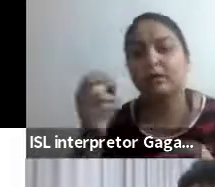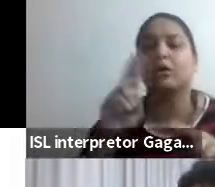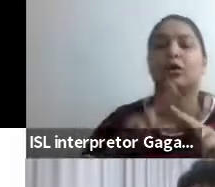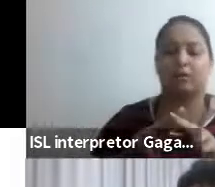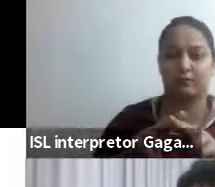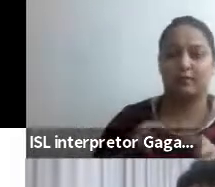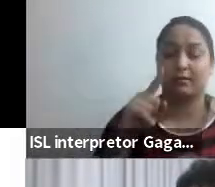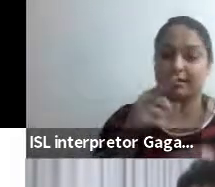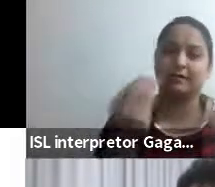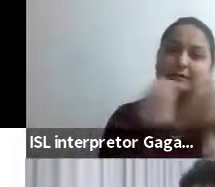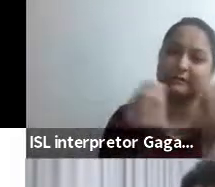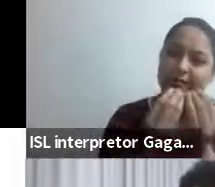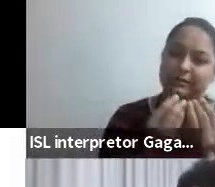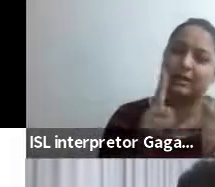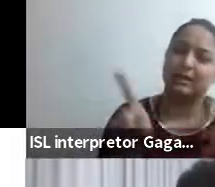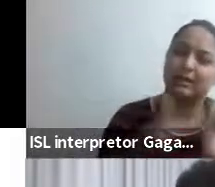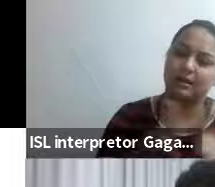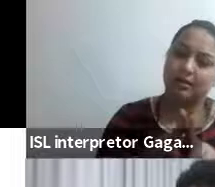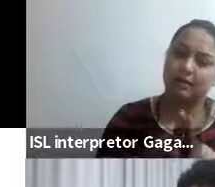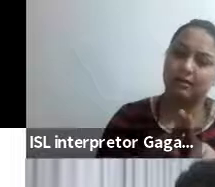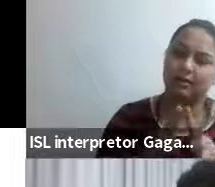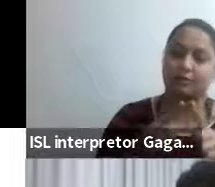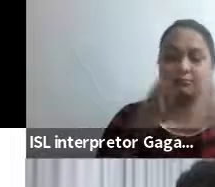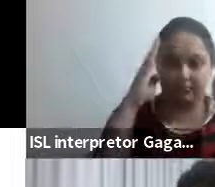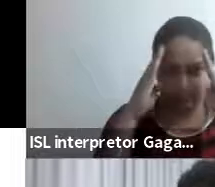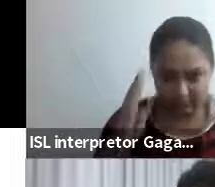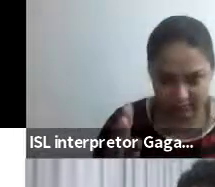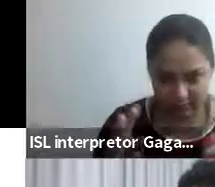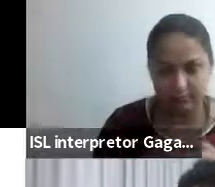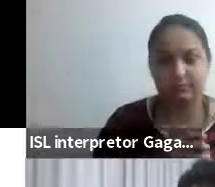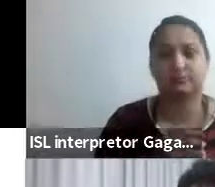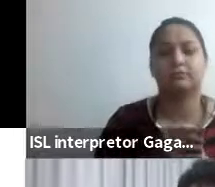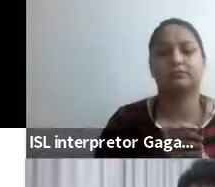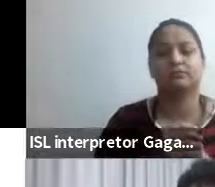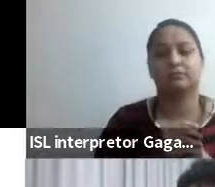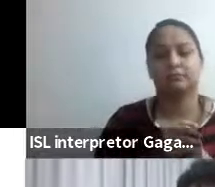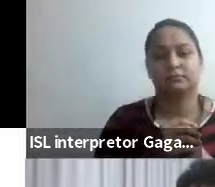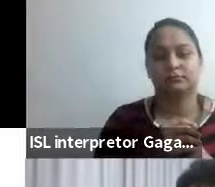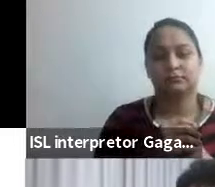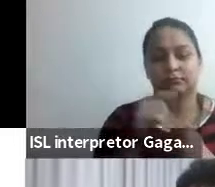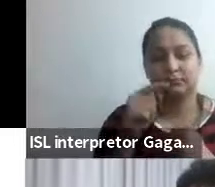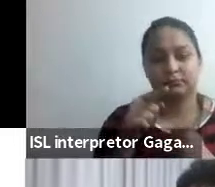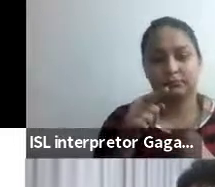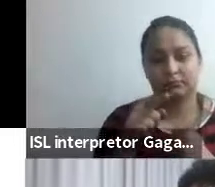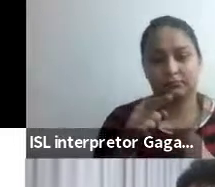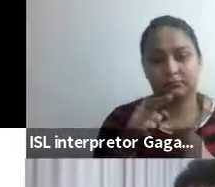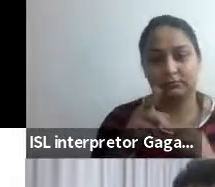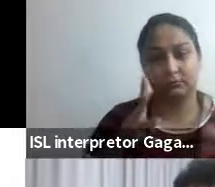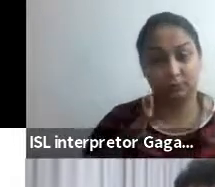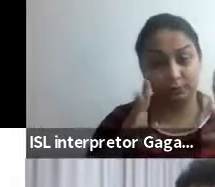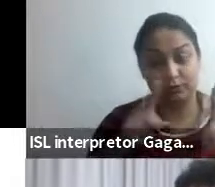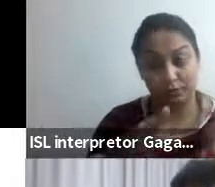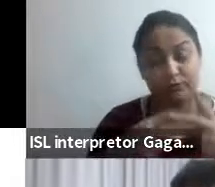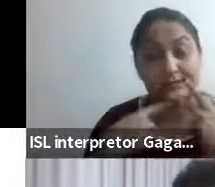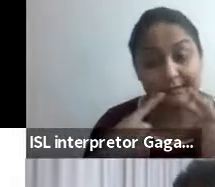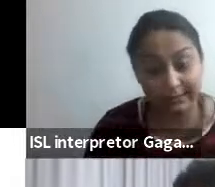It's very much like everything is brought to the forefront, everything is flattened out, and the way you can tell